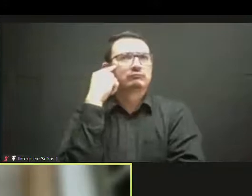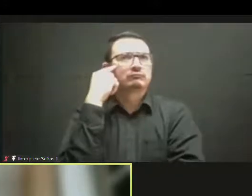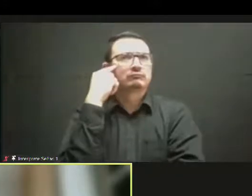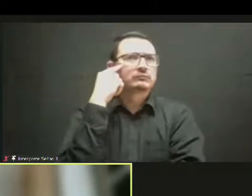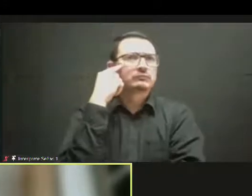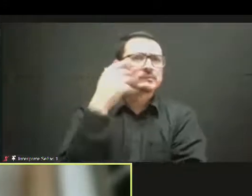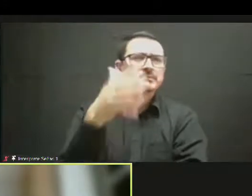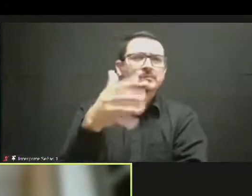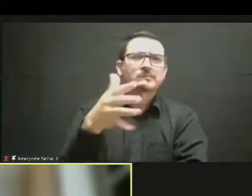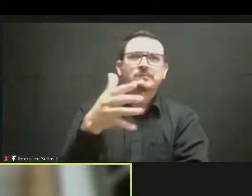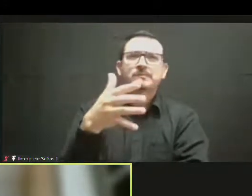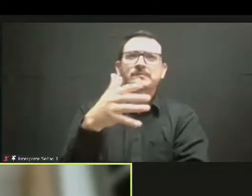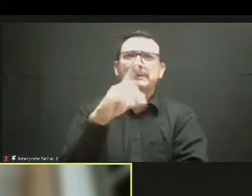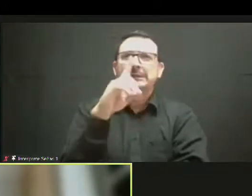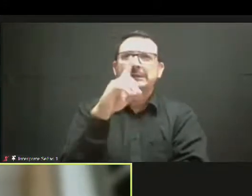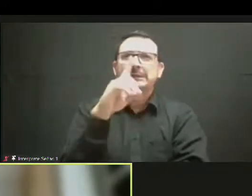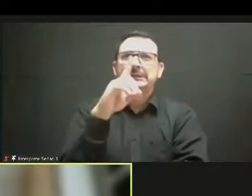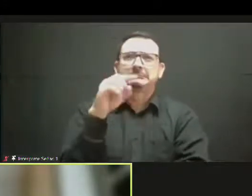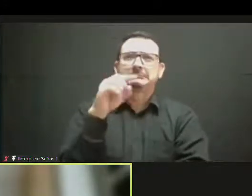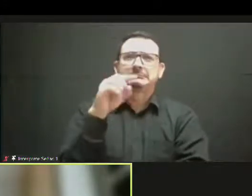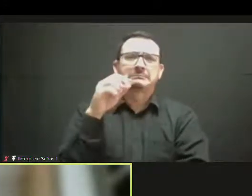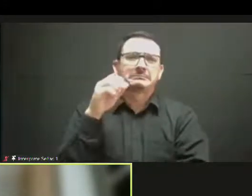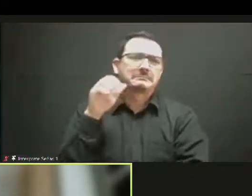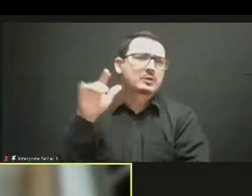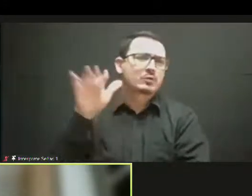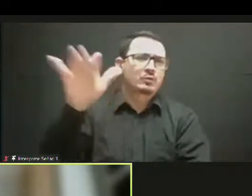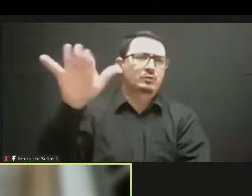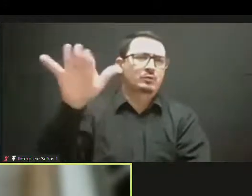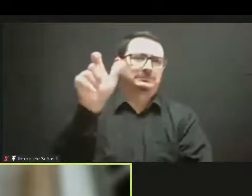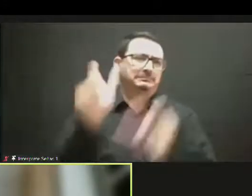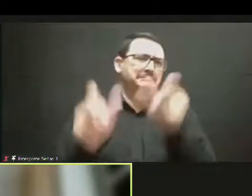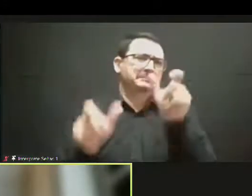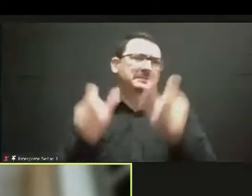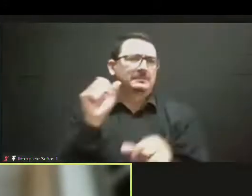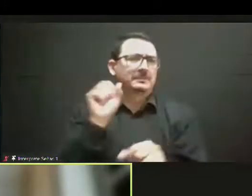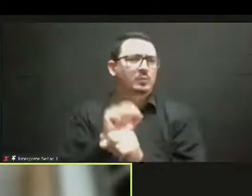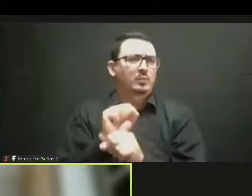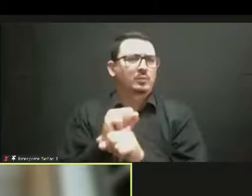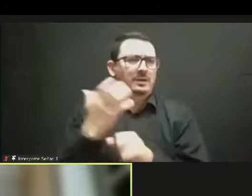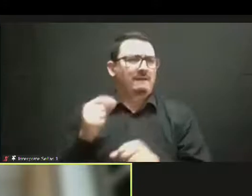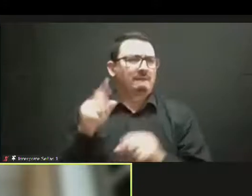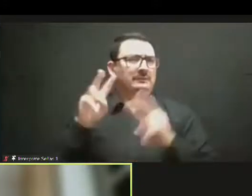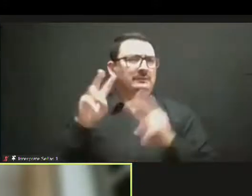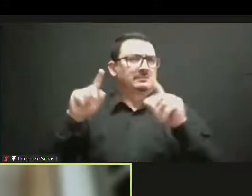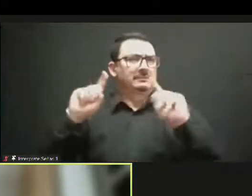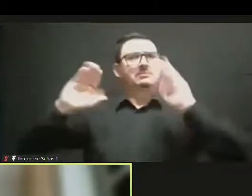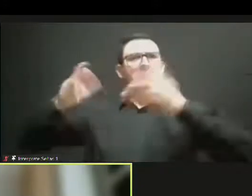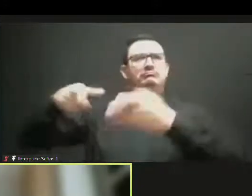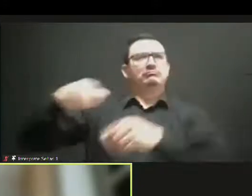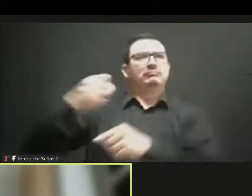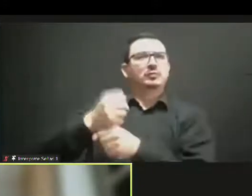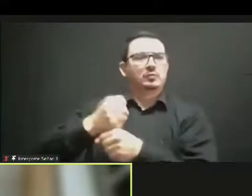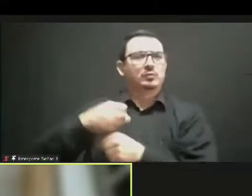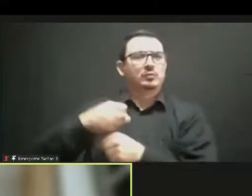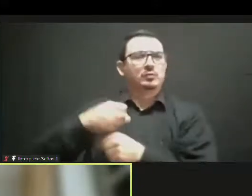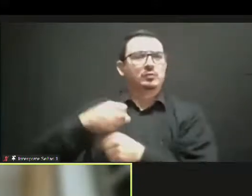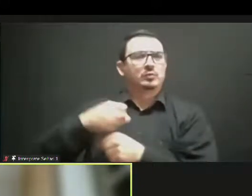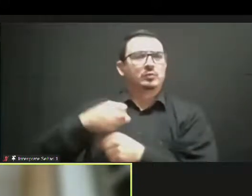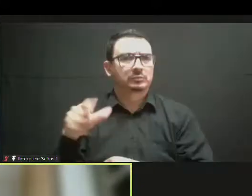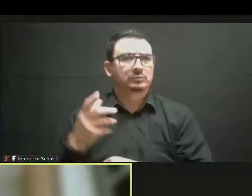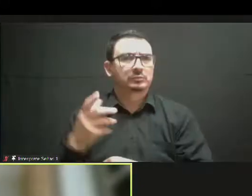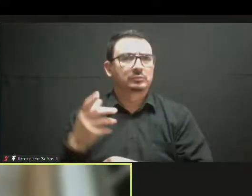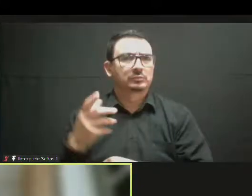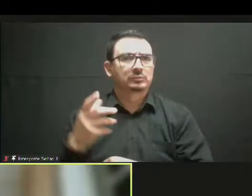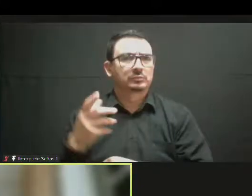created, these entrepreneurs who come up as a result of this business, in terms of connecting to remote areas,